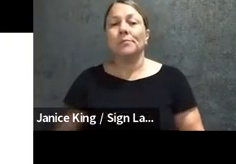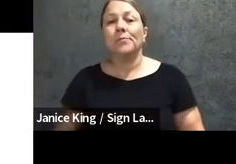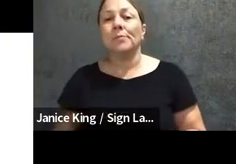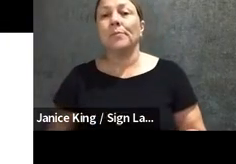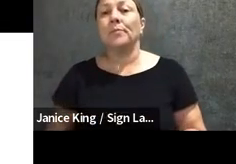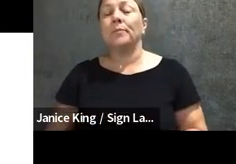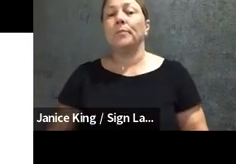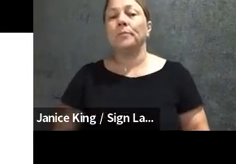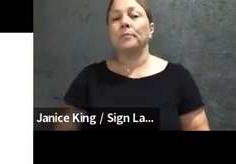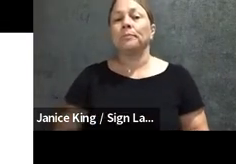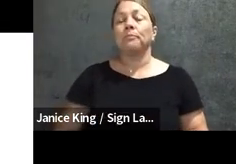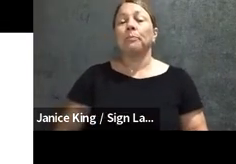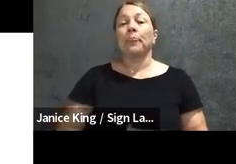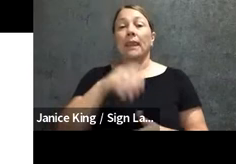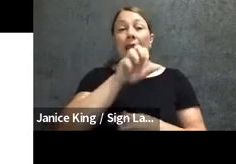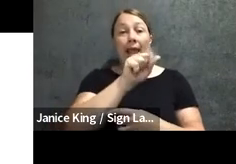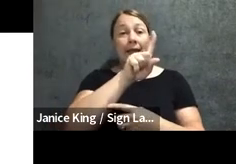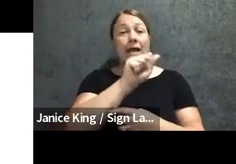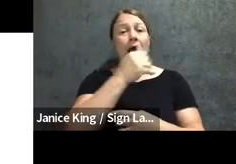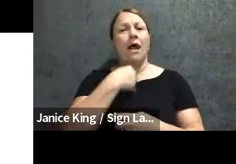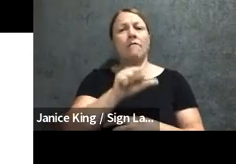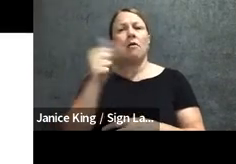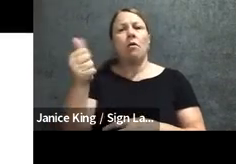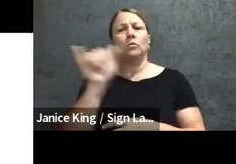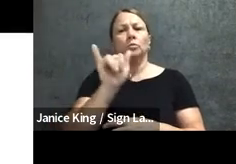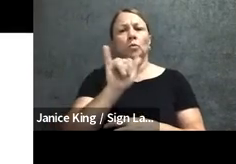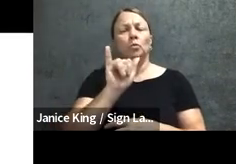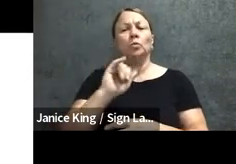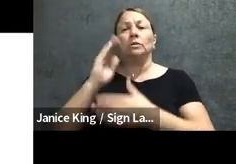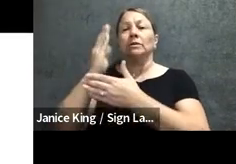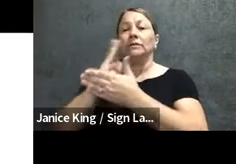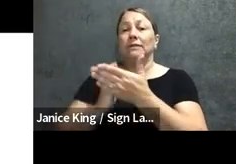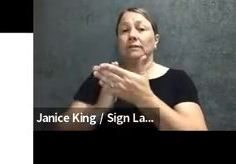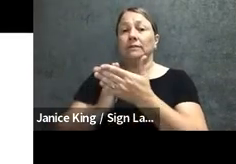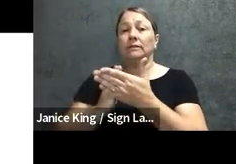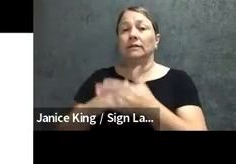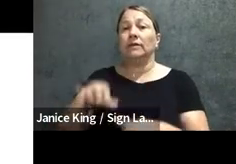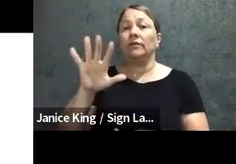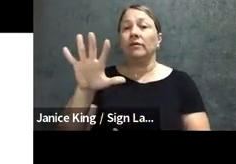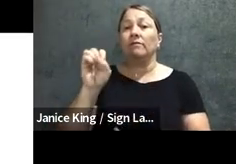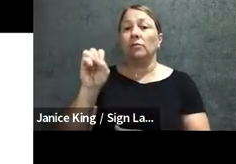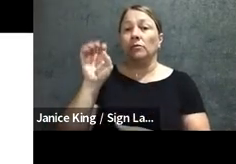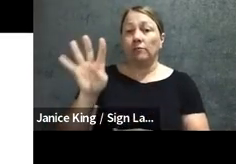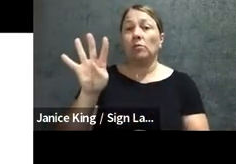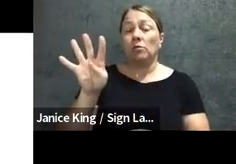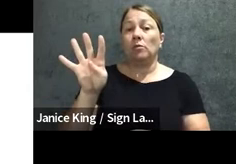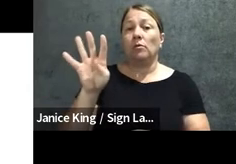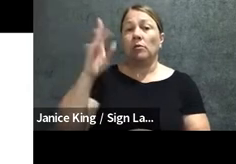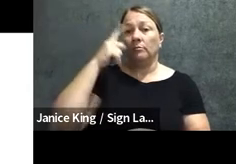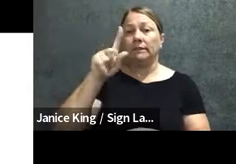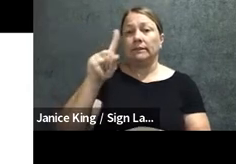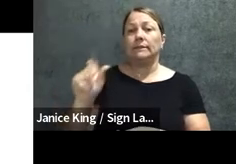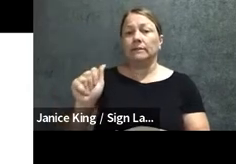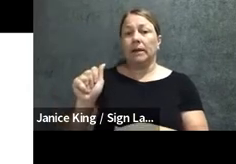In addition to the ADA, there's another federal law that prohibits discrimination on the basis of disability, and